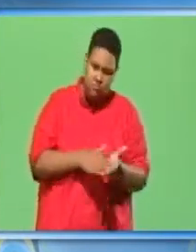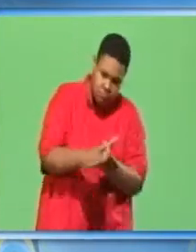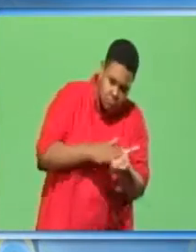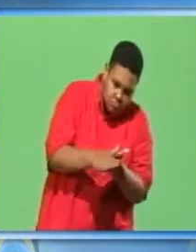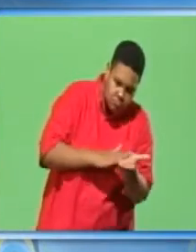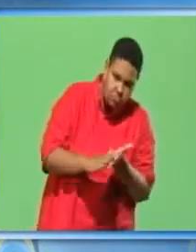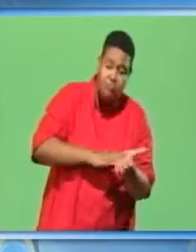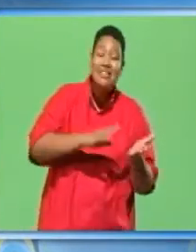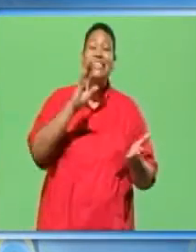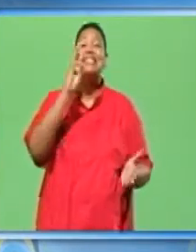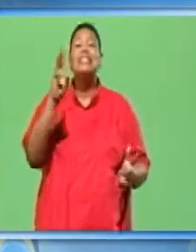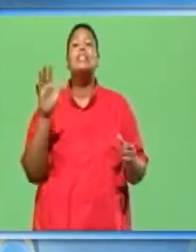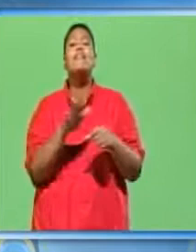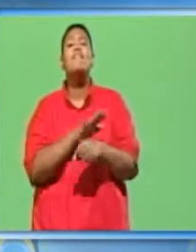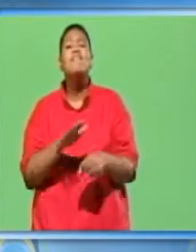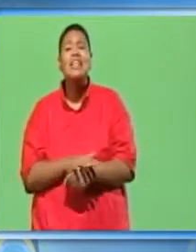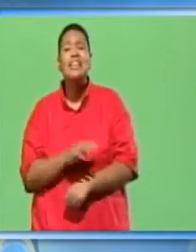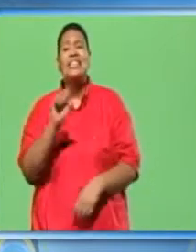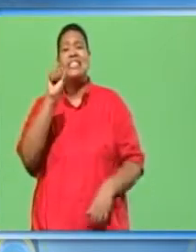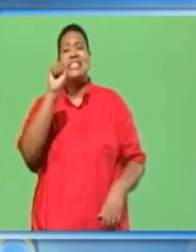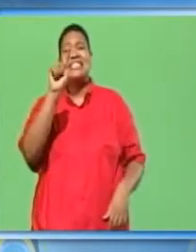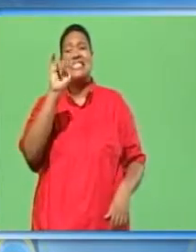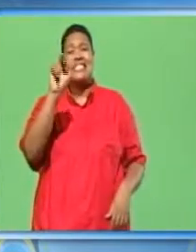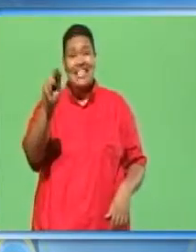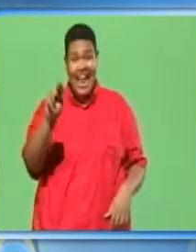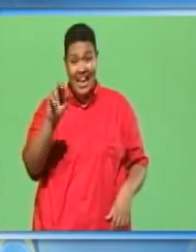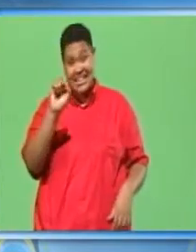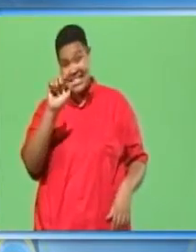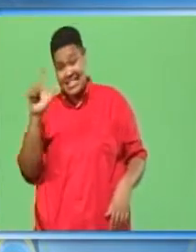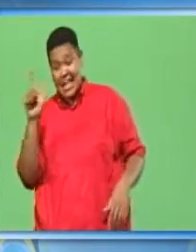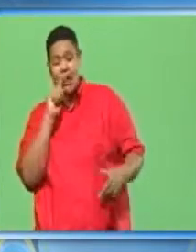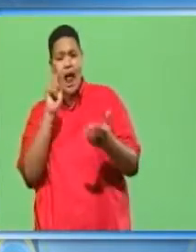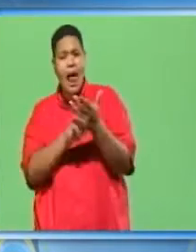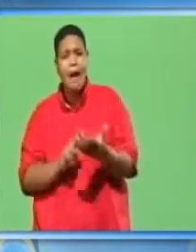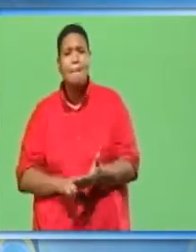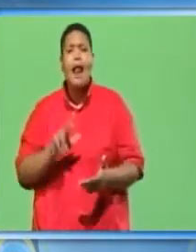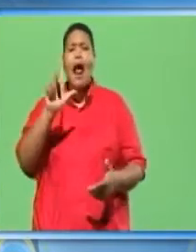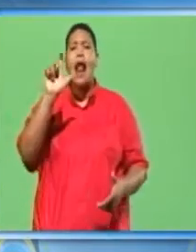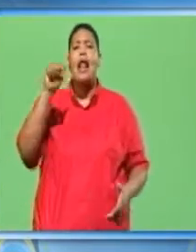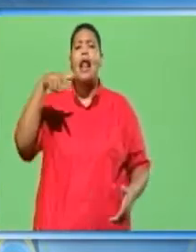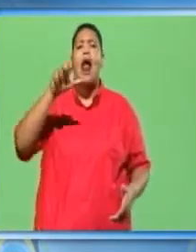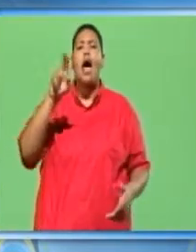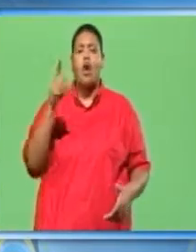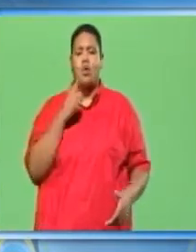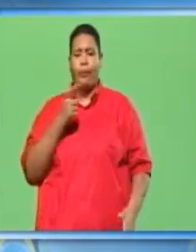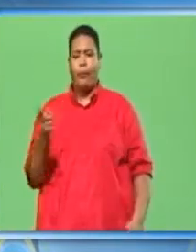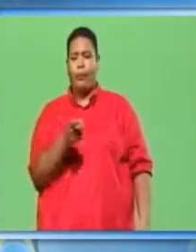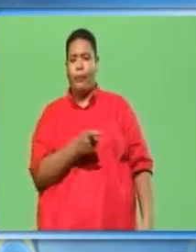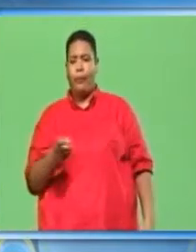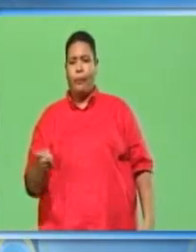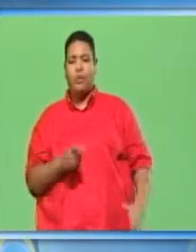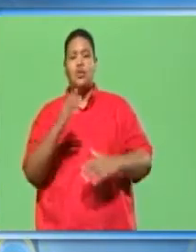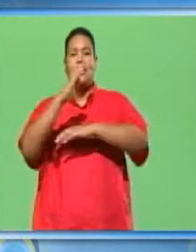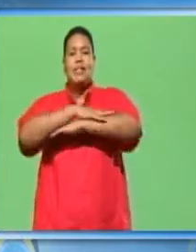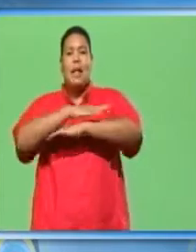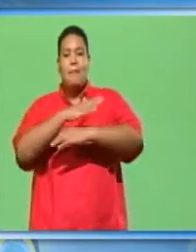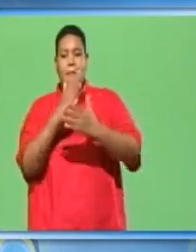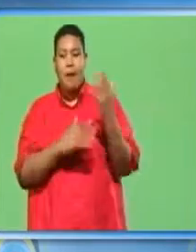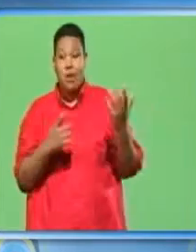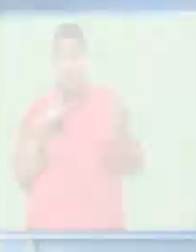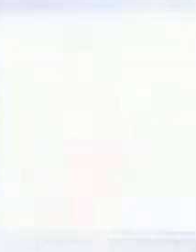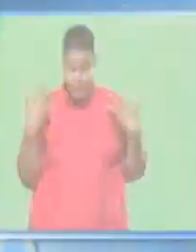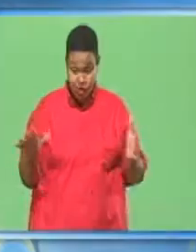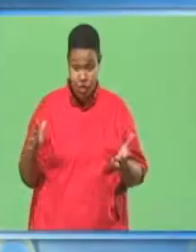6. Fill, stain, seal, and apply lacquer using a spray gun to the table parts. 7. Assemble the